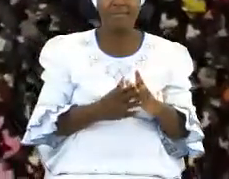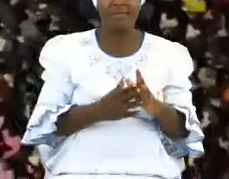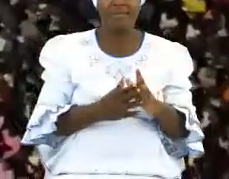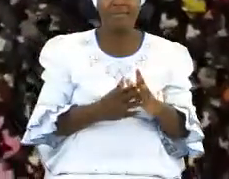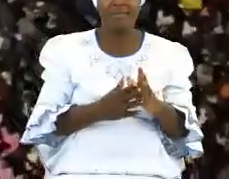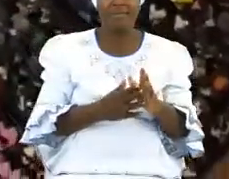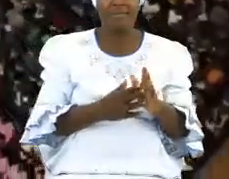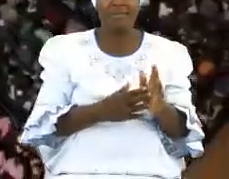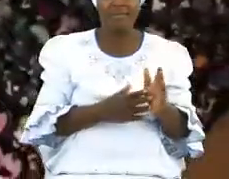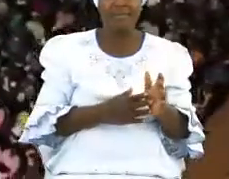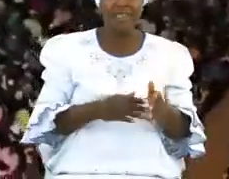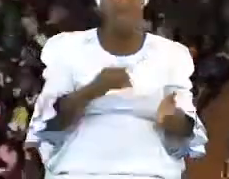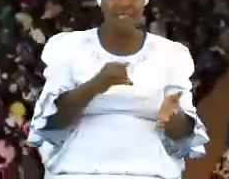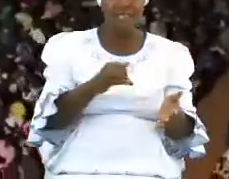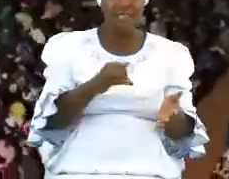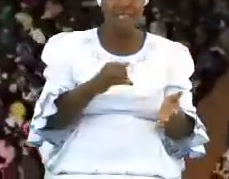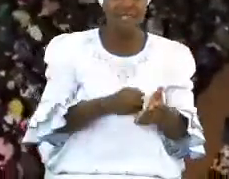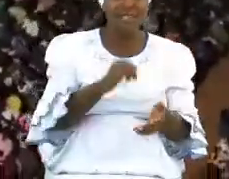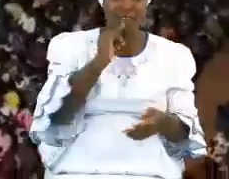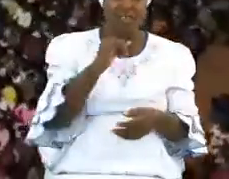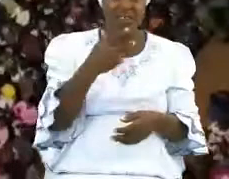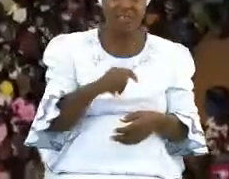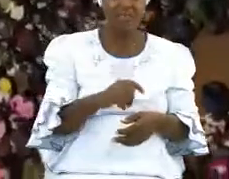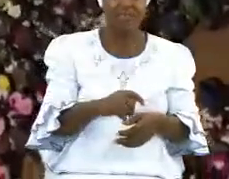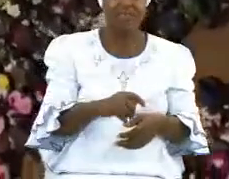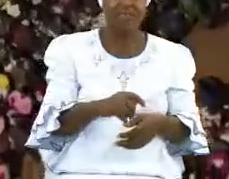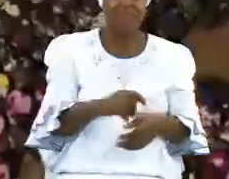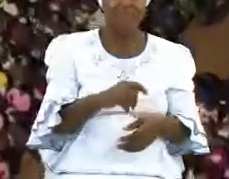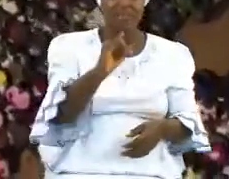Is the impartial